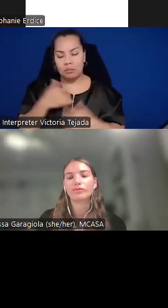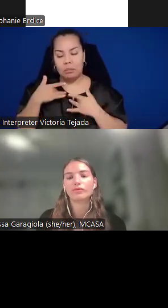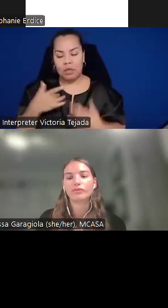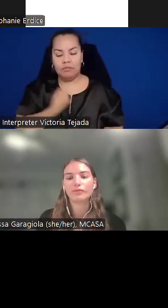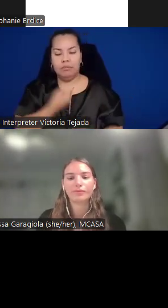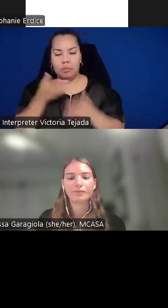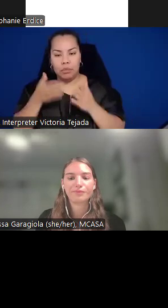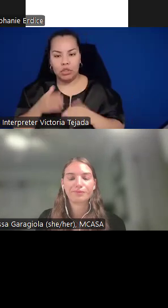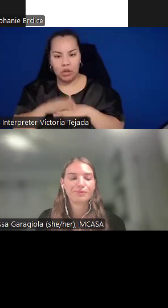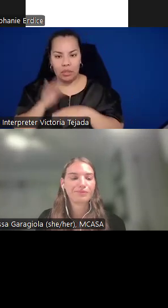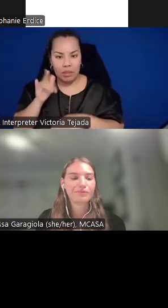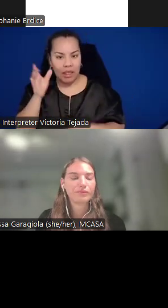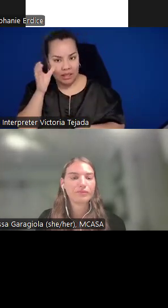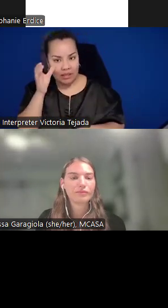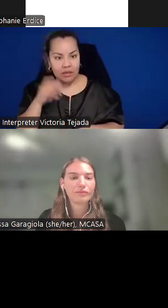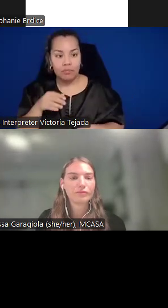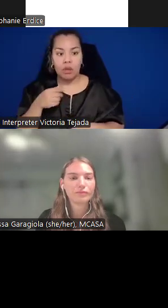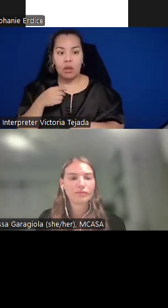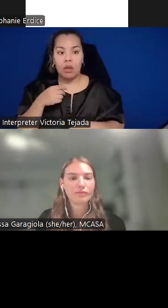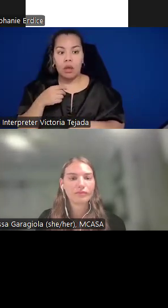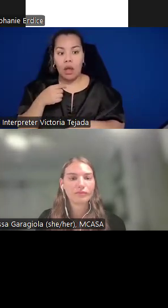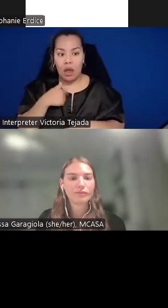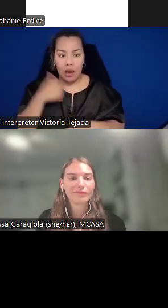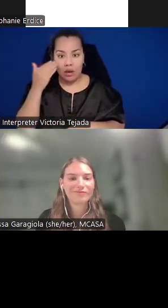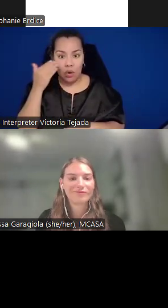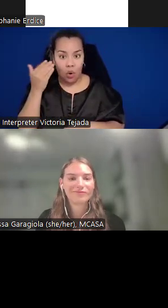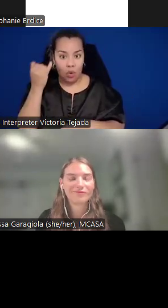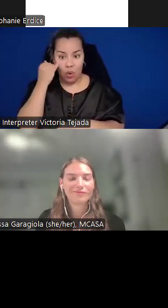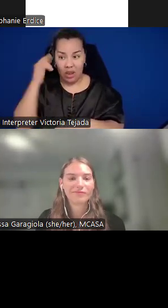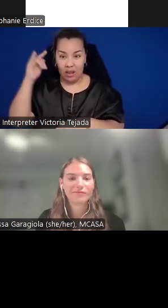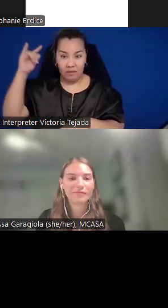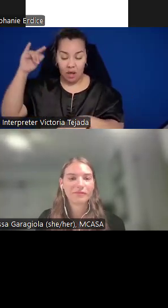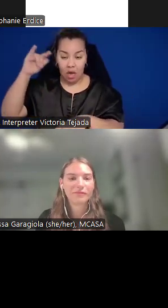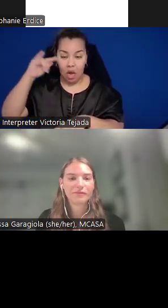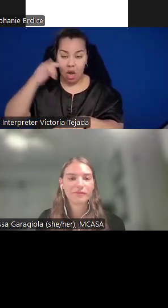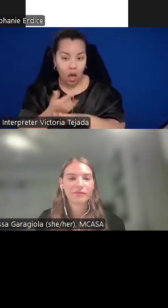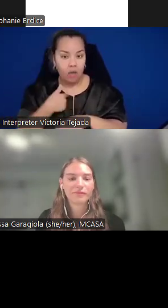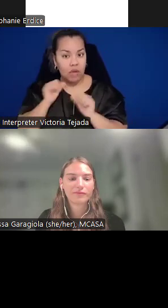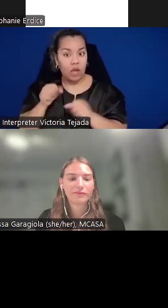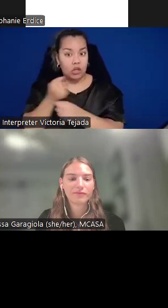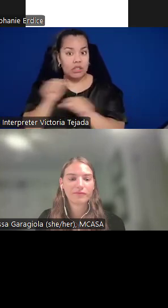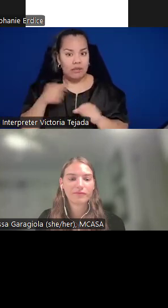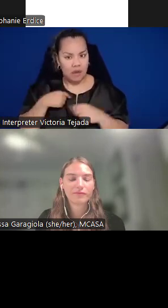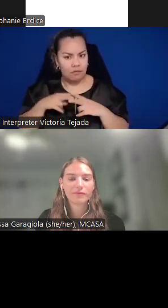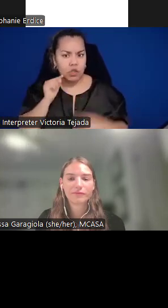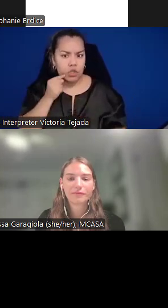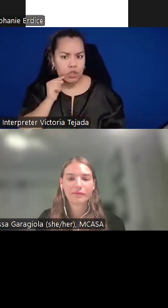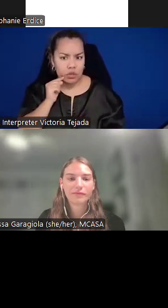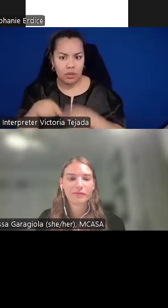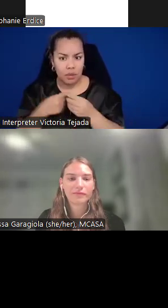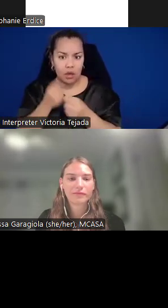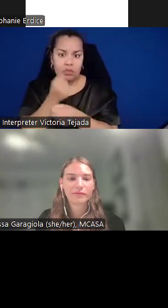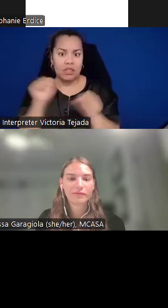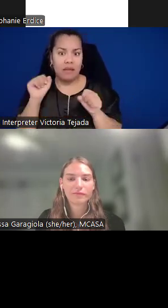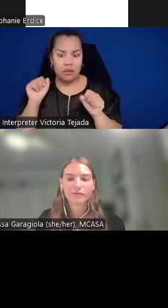And I show if the plane went down, I could save the plane. I'm real intense about it. And yet it